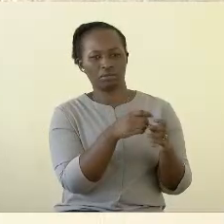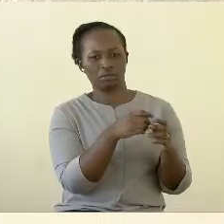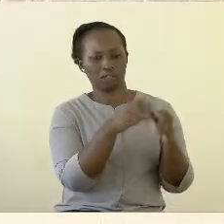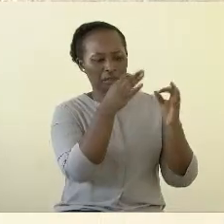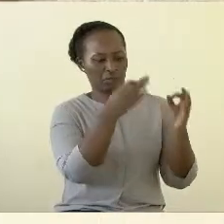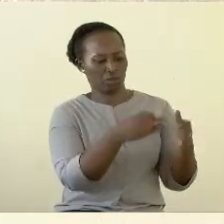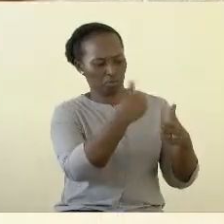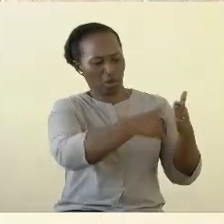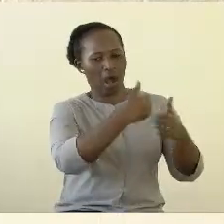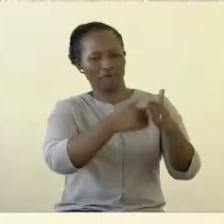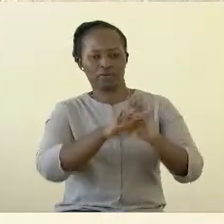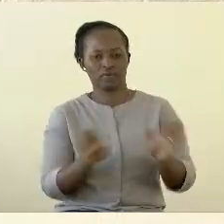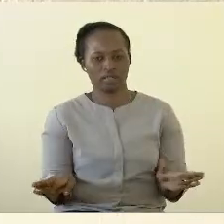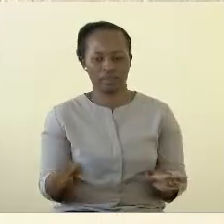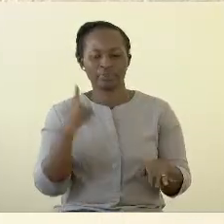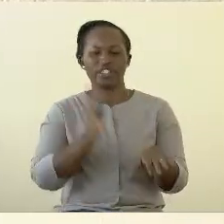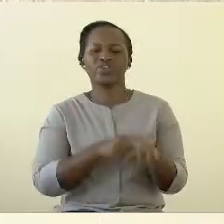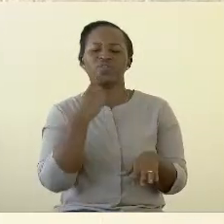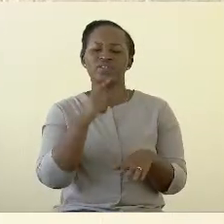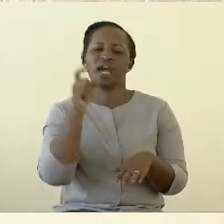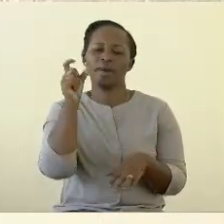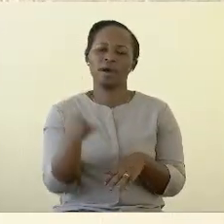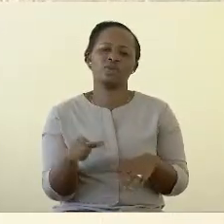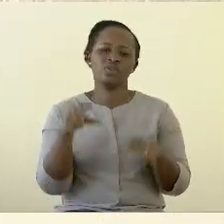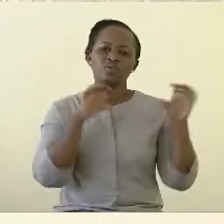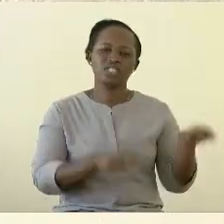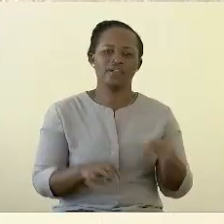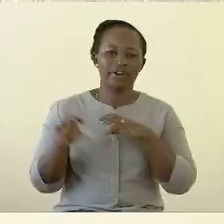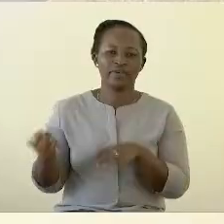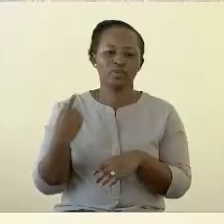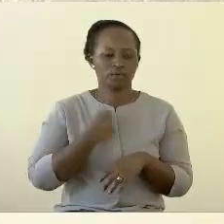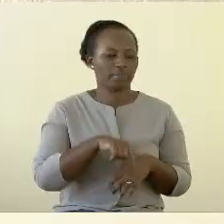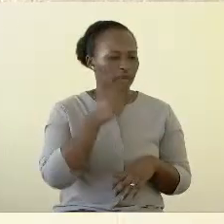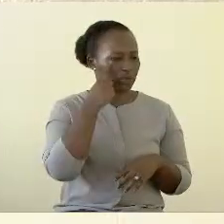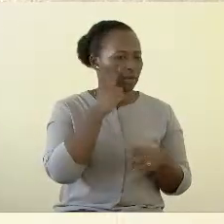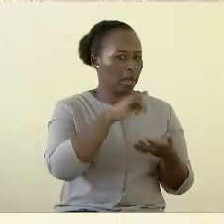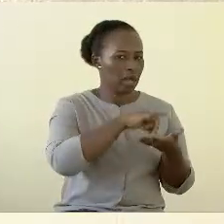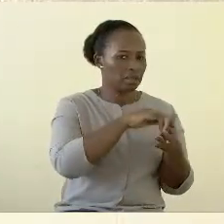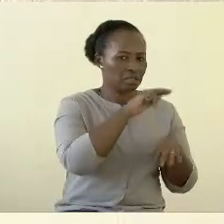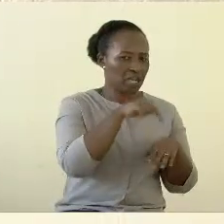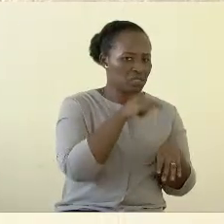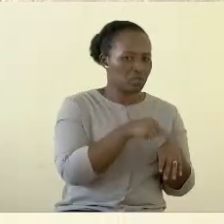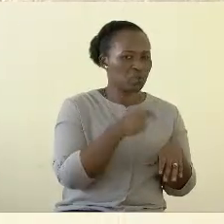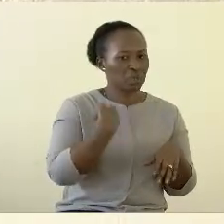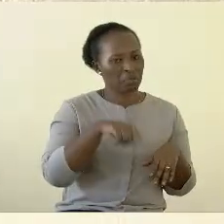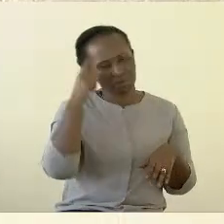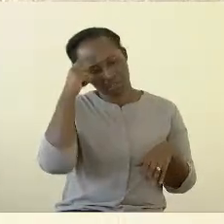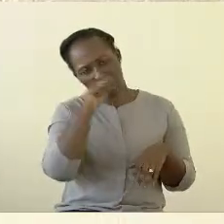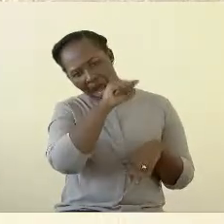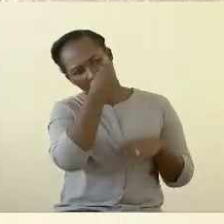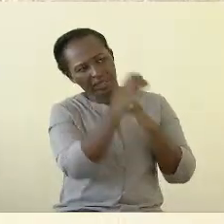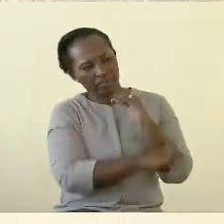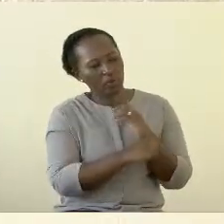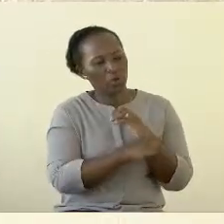of survival value, are we looking at only national parks? Because essentially we tend to always think about these other animals, and we